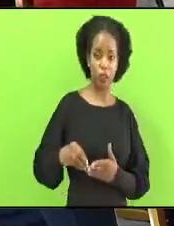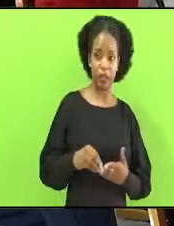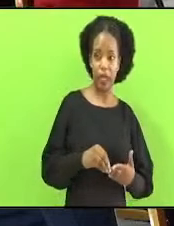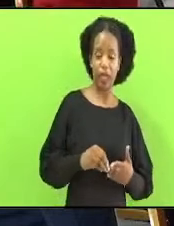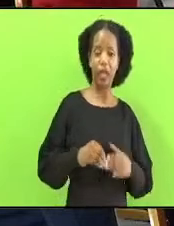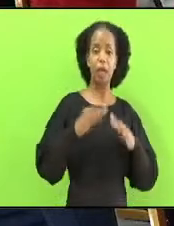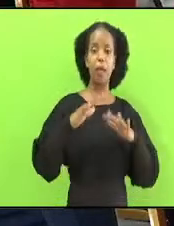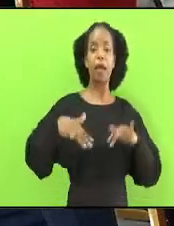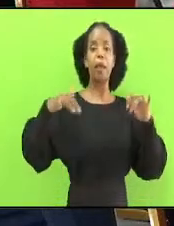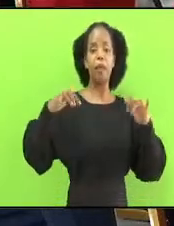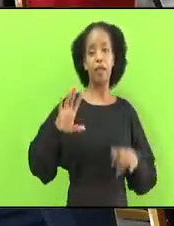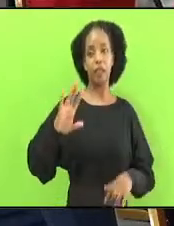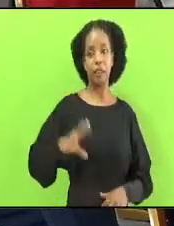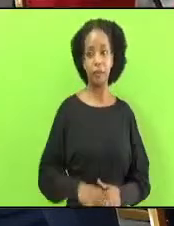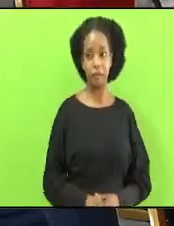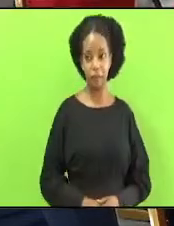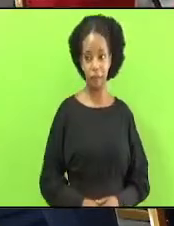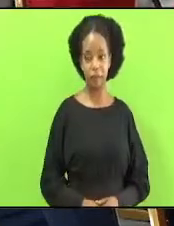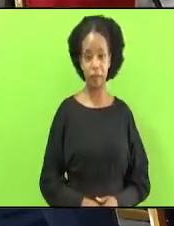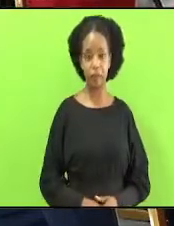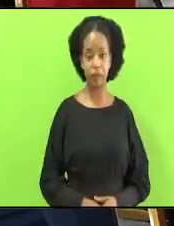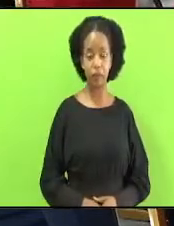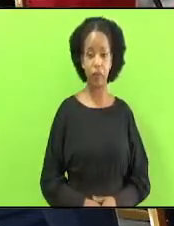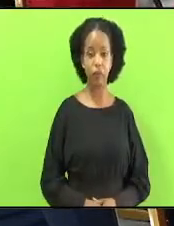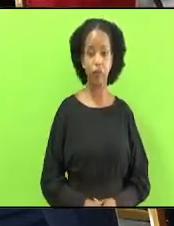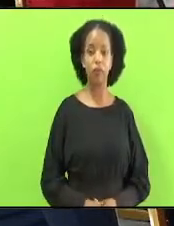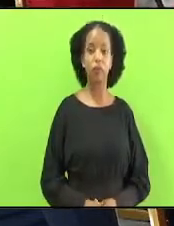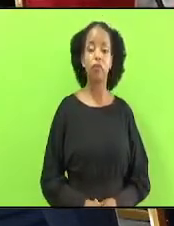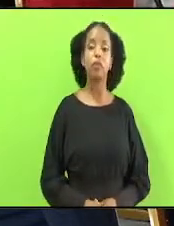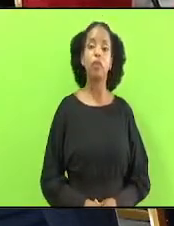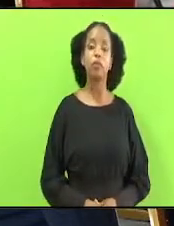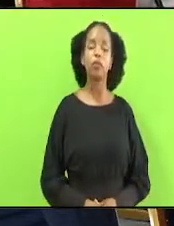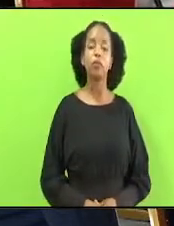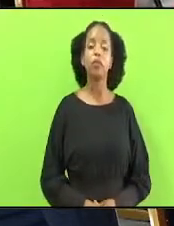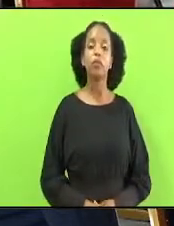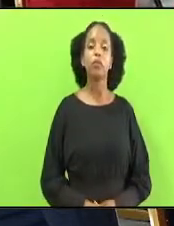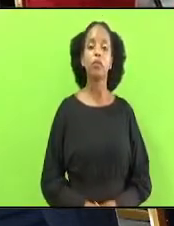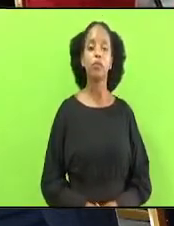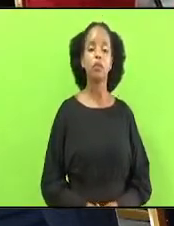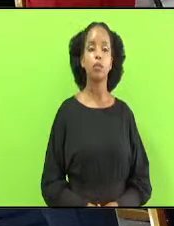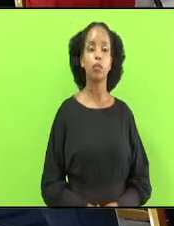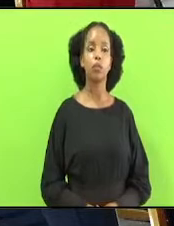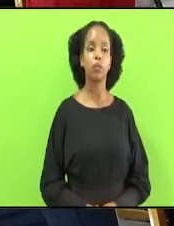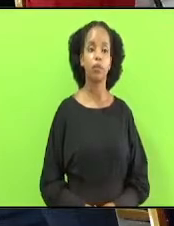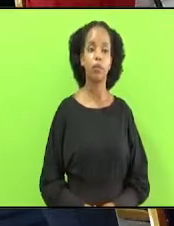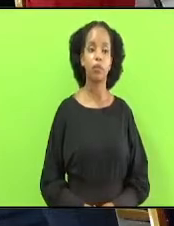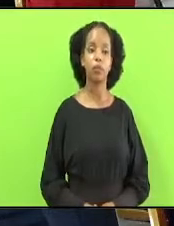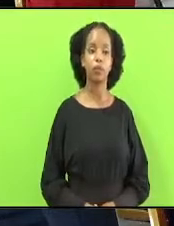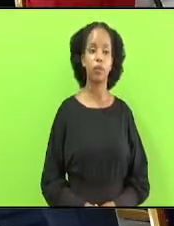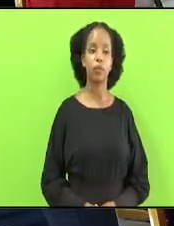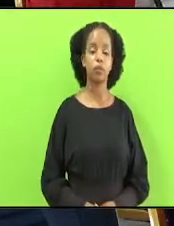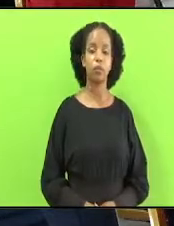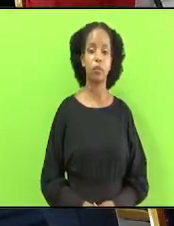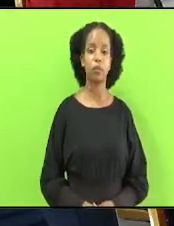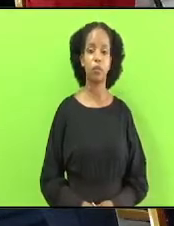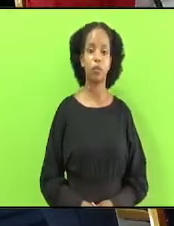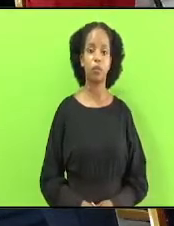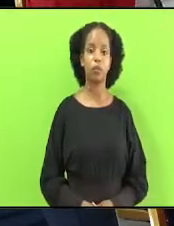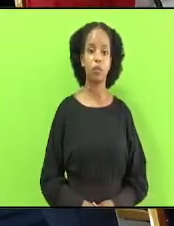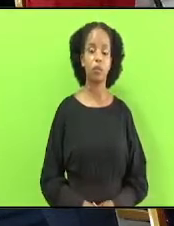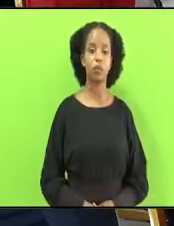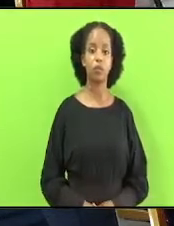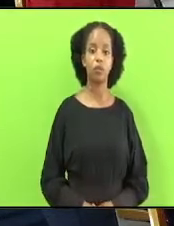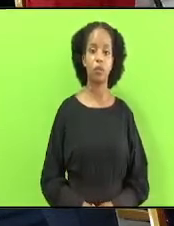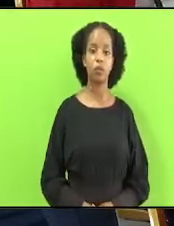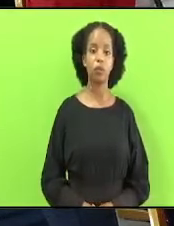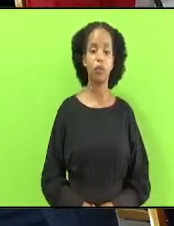up with international investors, and he has also assisted to bring the parliament here